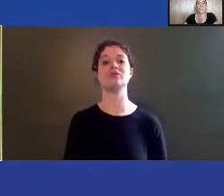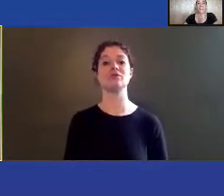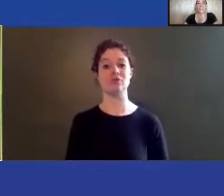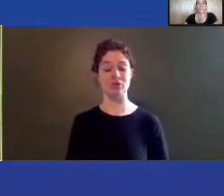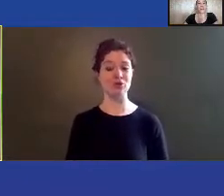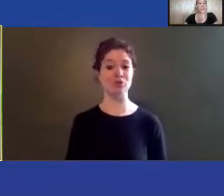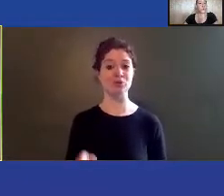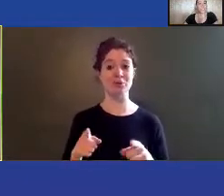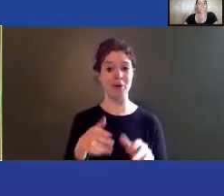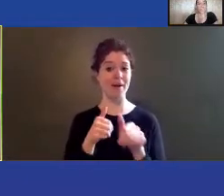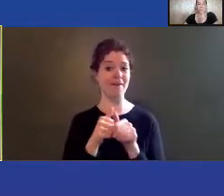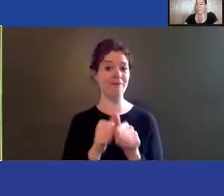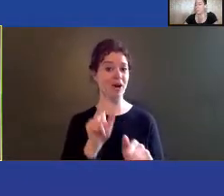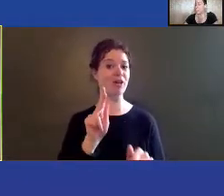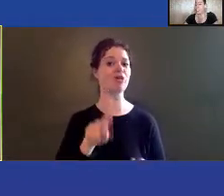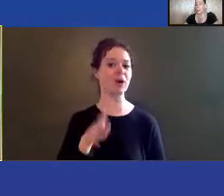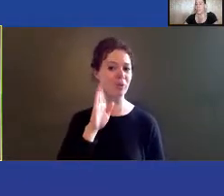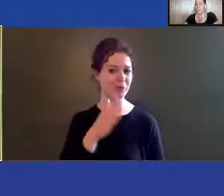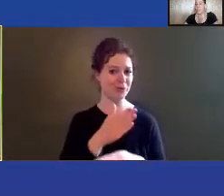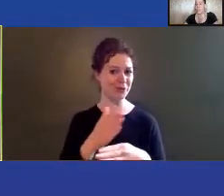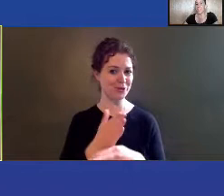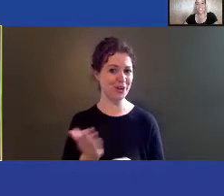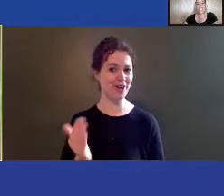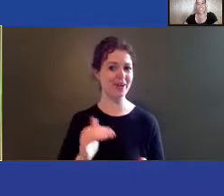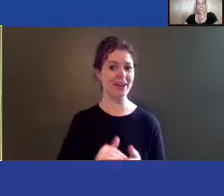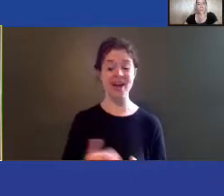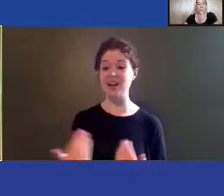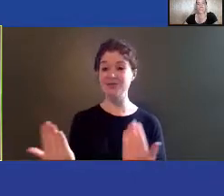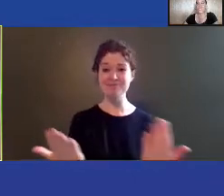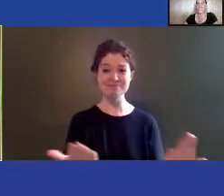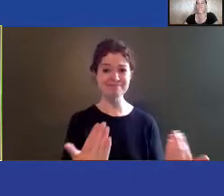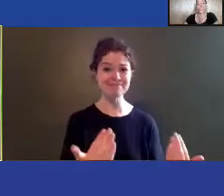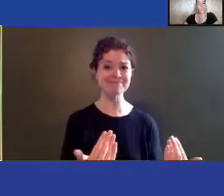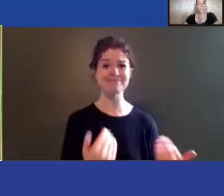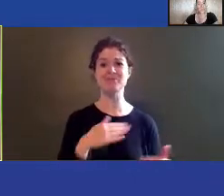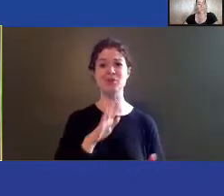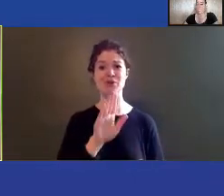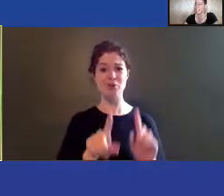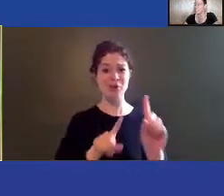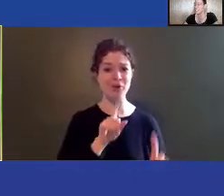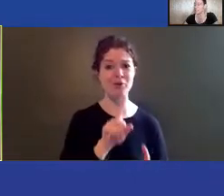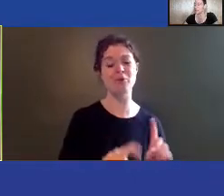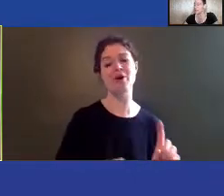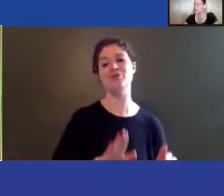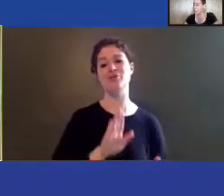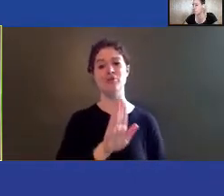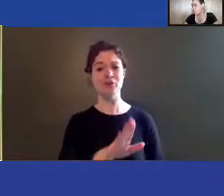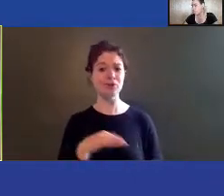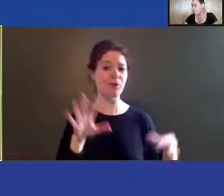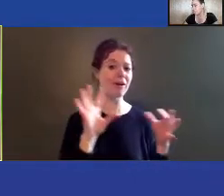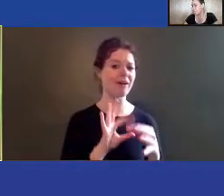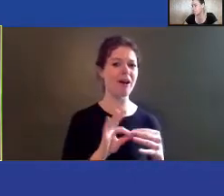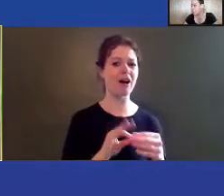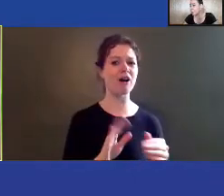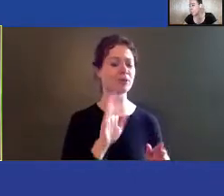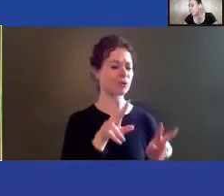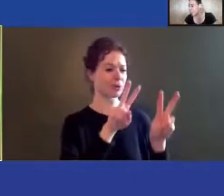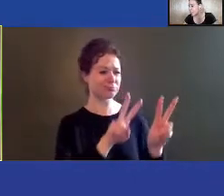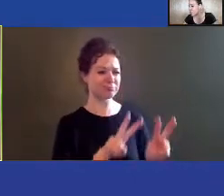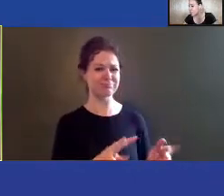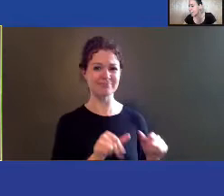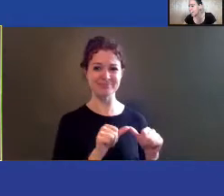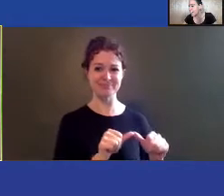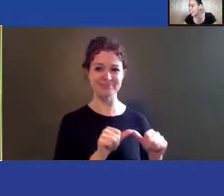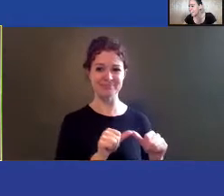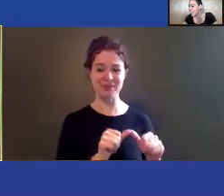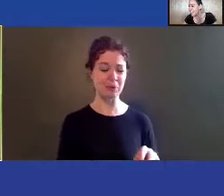well. And we'll continue to field your questions and engage in conversation during the panel discussion. I'm just gonna take a little peek at